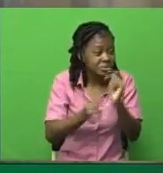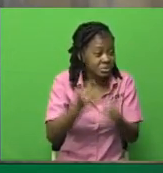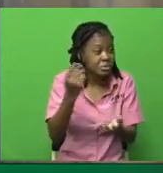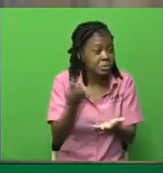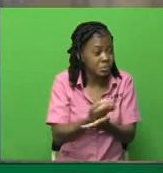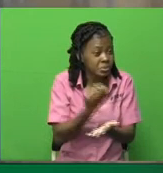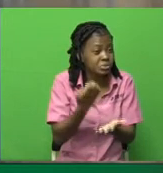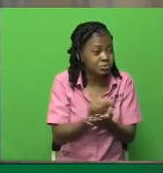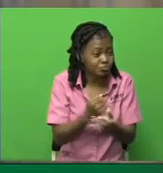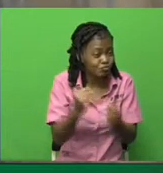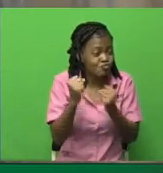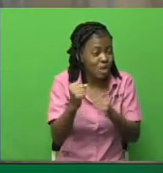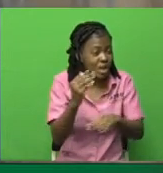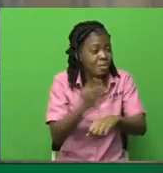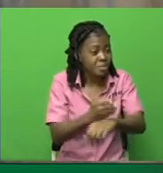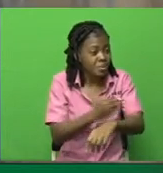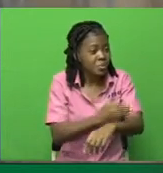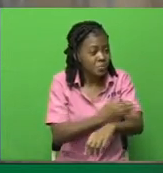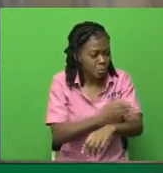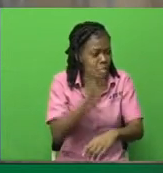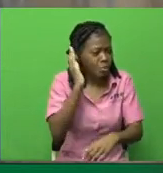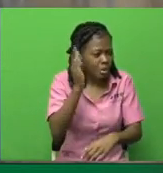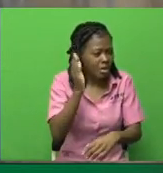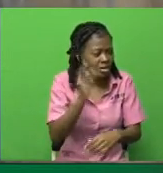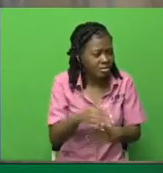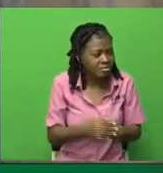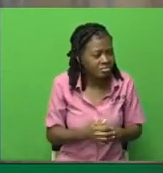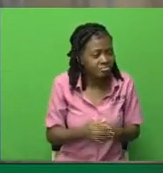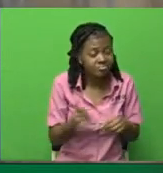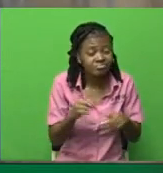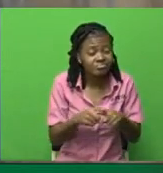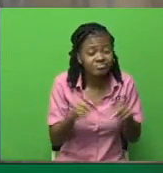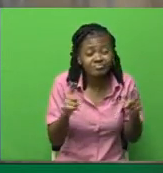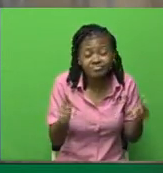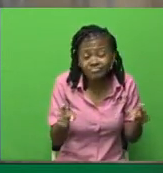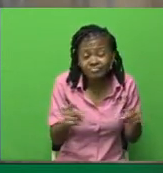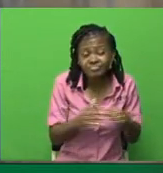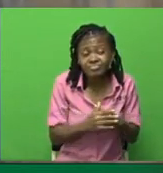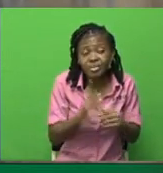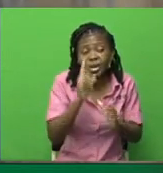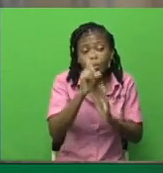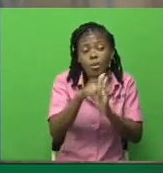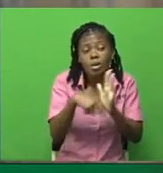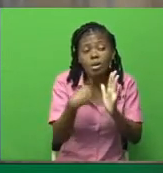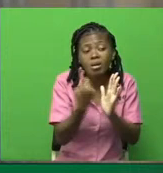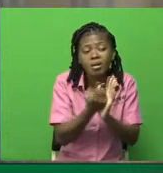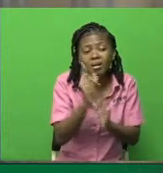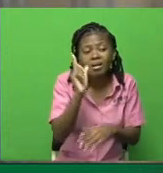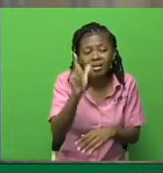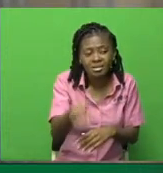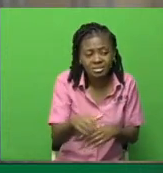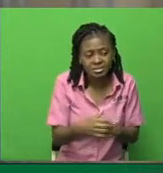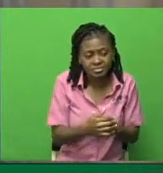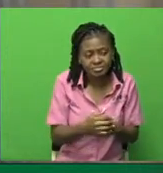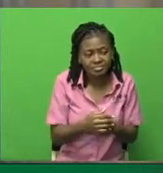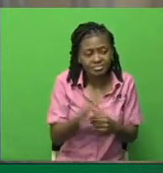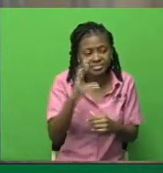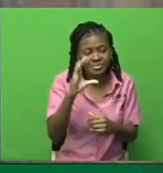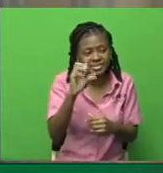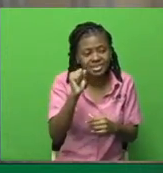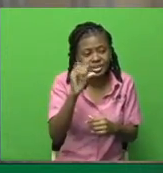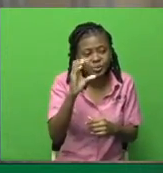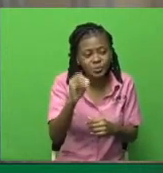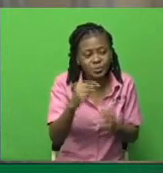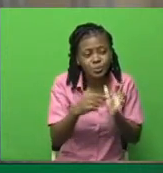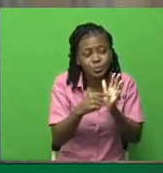strong recovery ironically Madam always later the CSO revealed the economy had